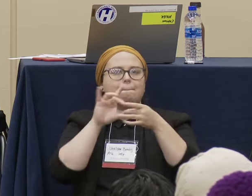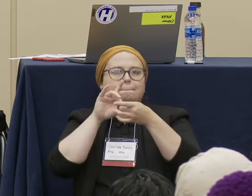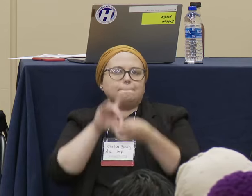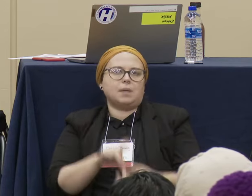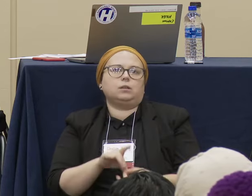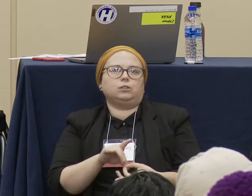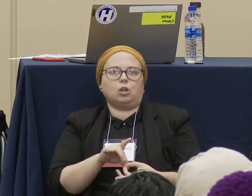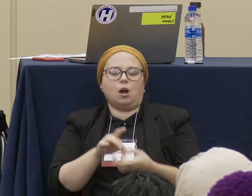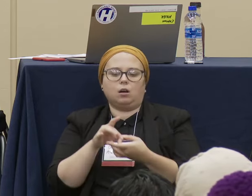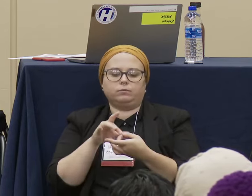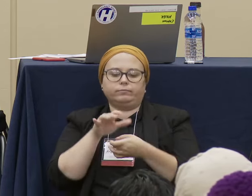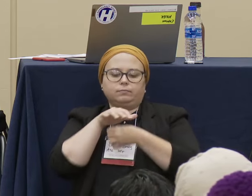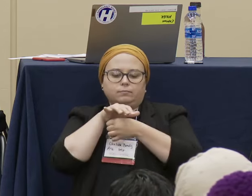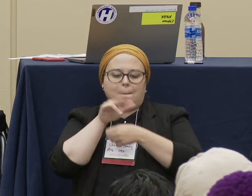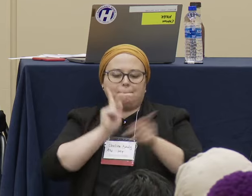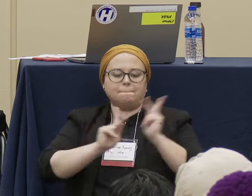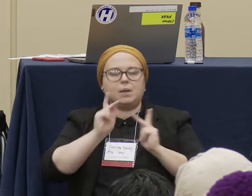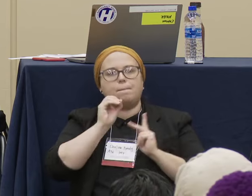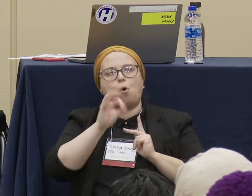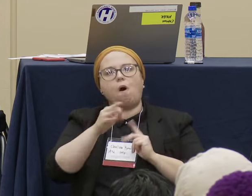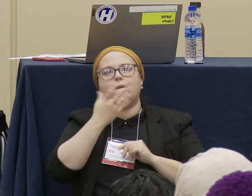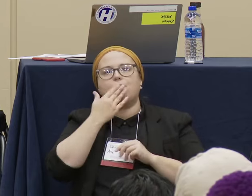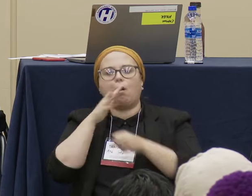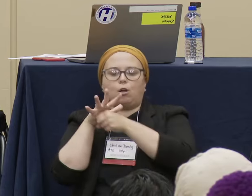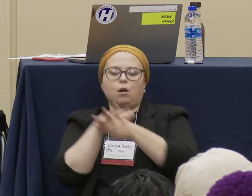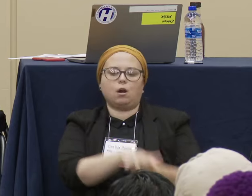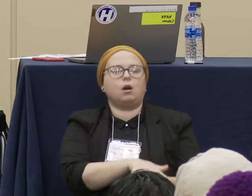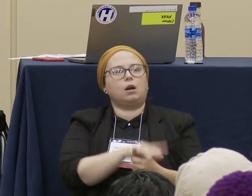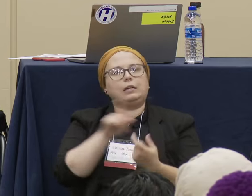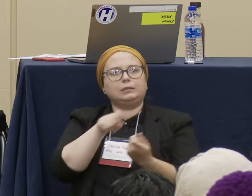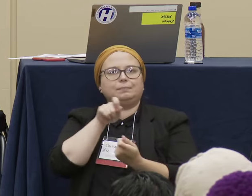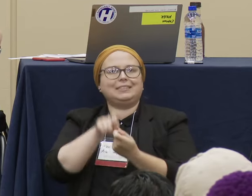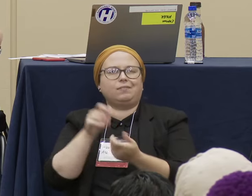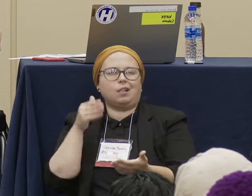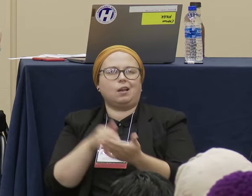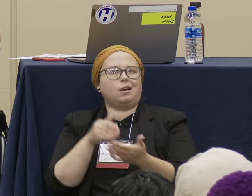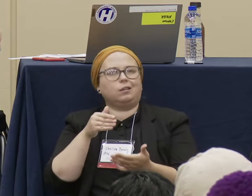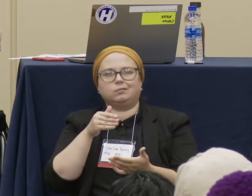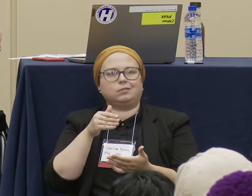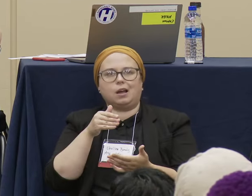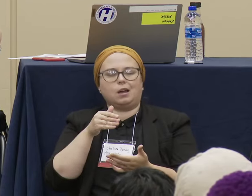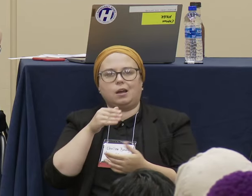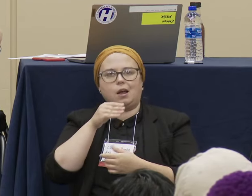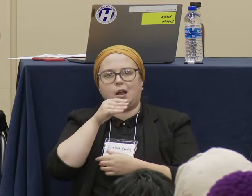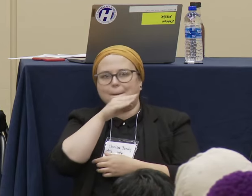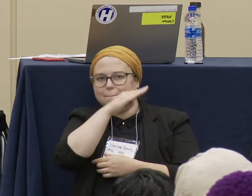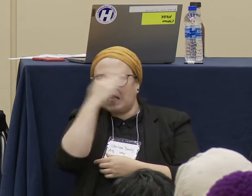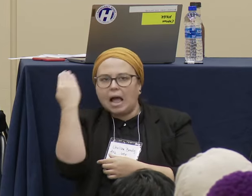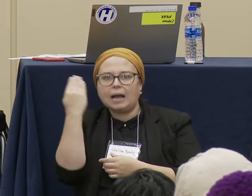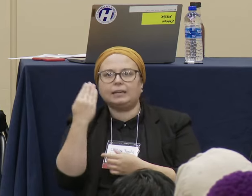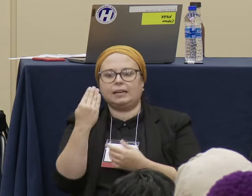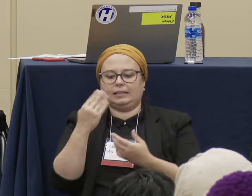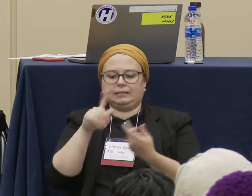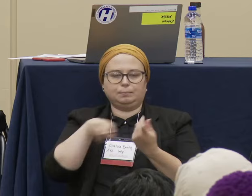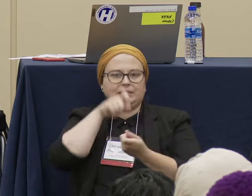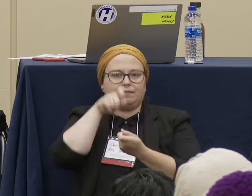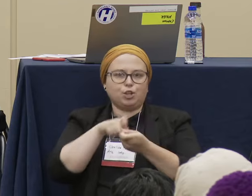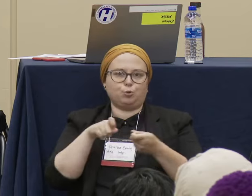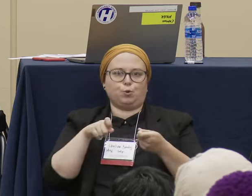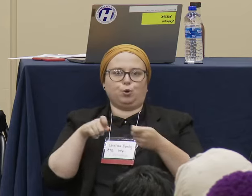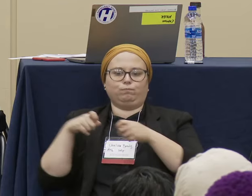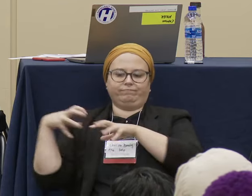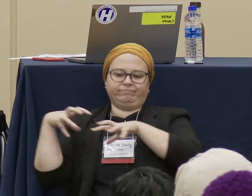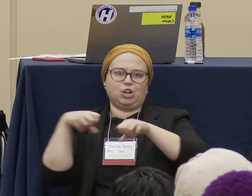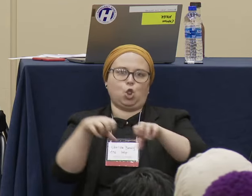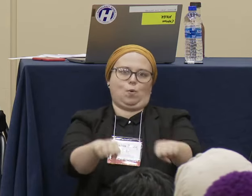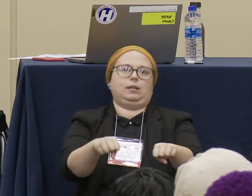of people of color, particularly anti-blackness and indigeneity, particularly through settler colonialism. It was built through that